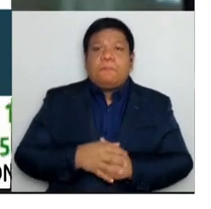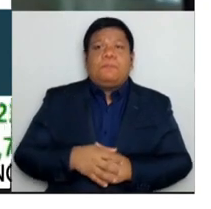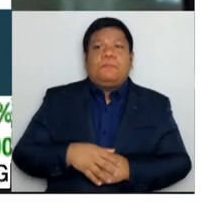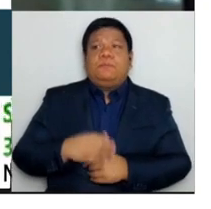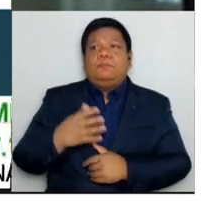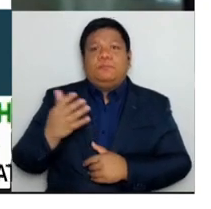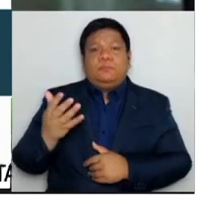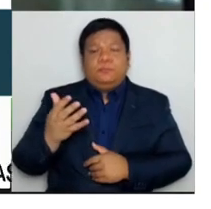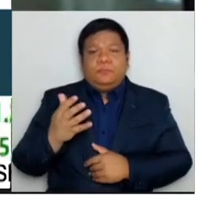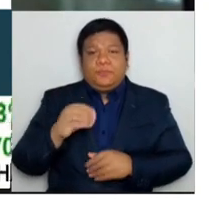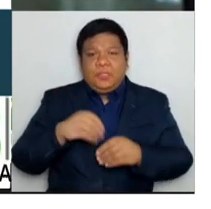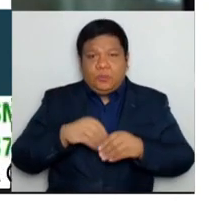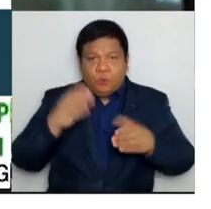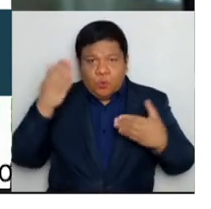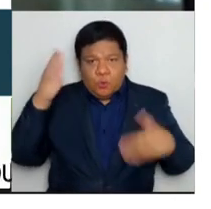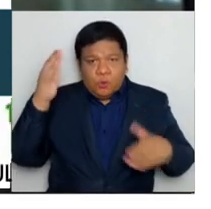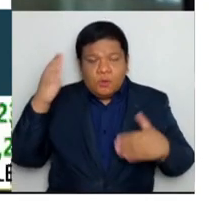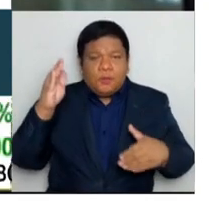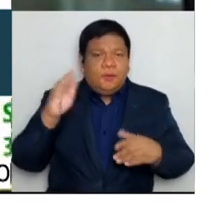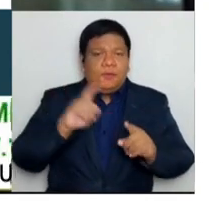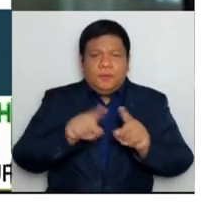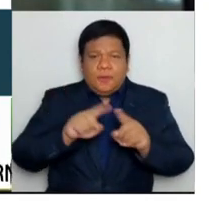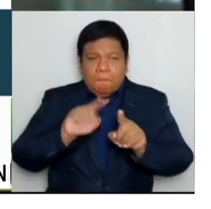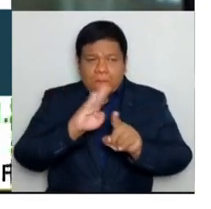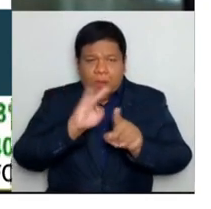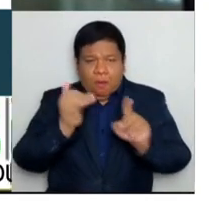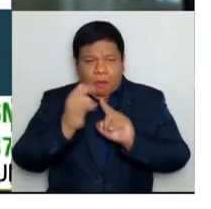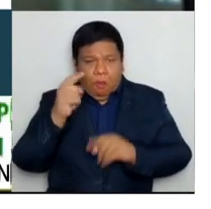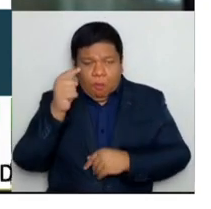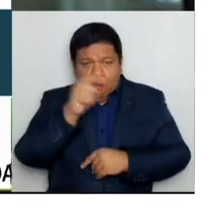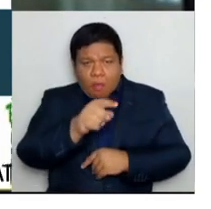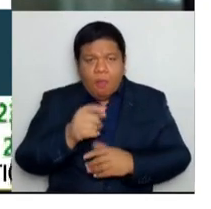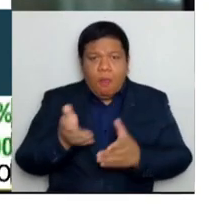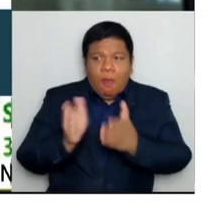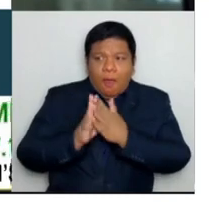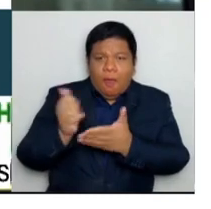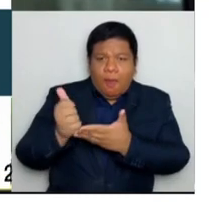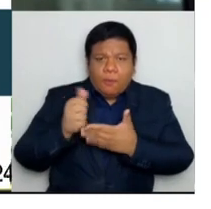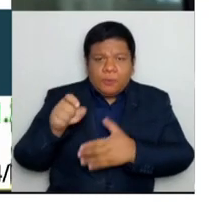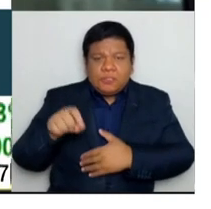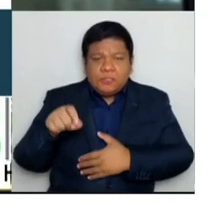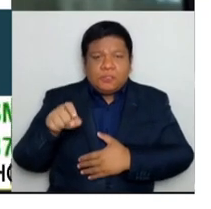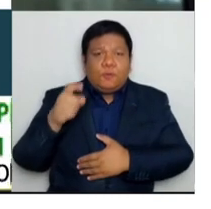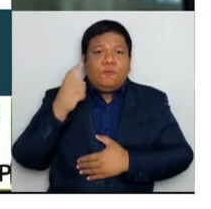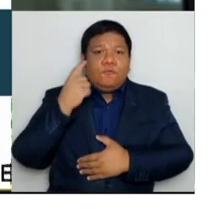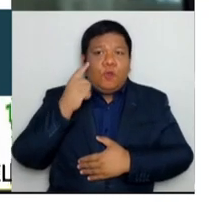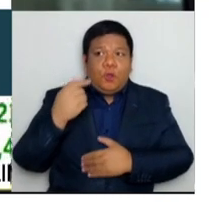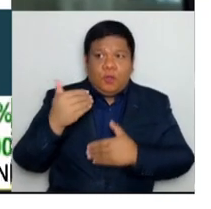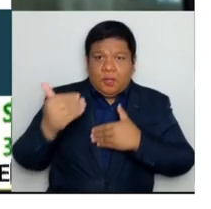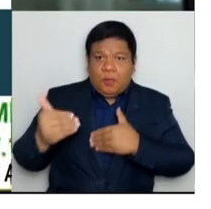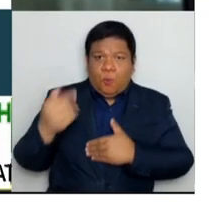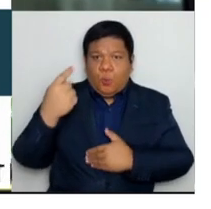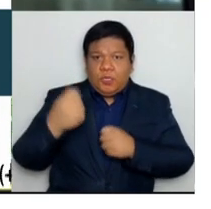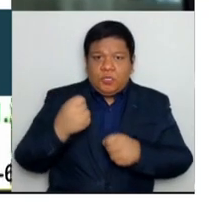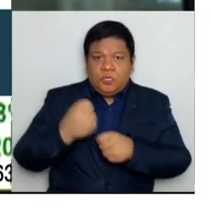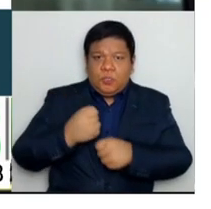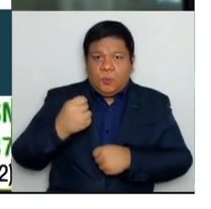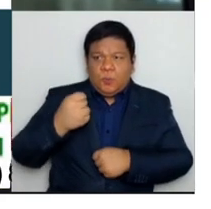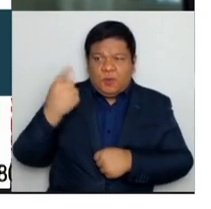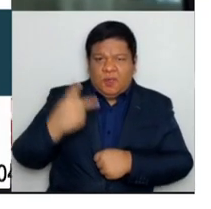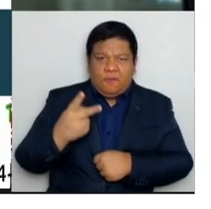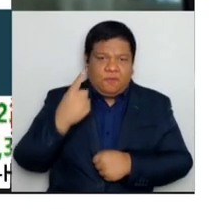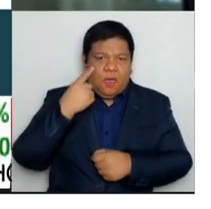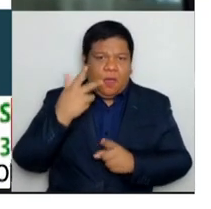in the Cordillera, in far-flung barangays, asking for help in the 1.5 years of the pandemic.